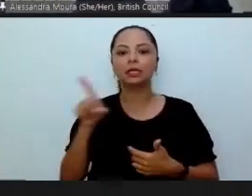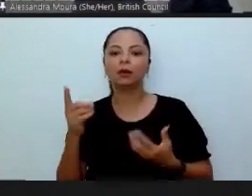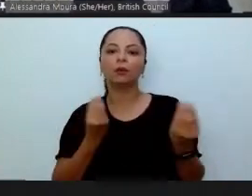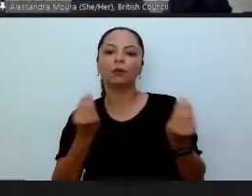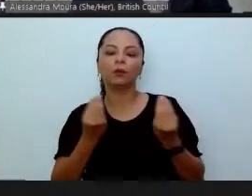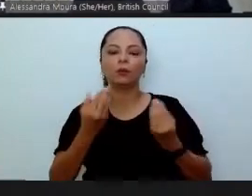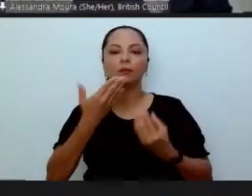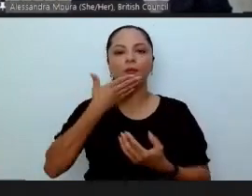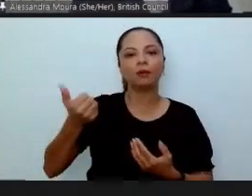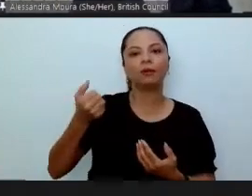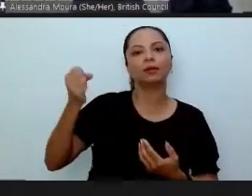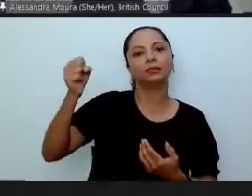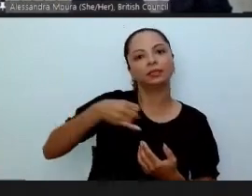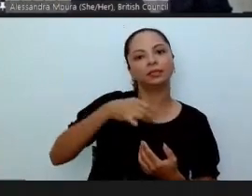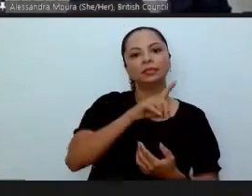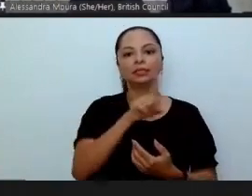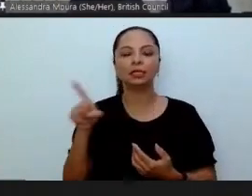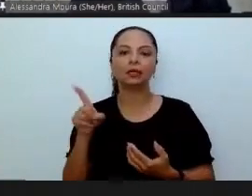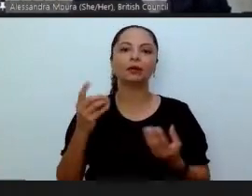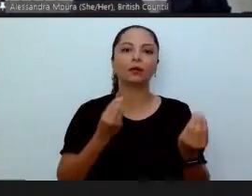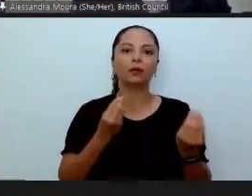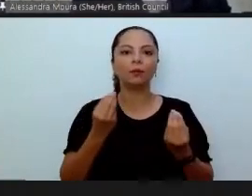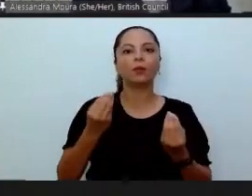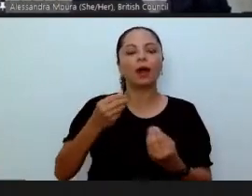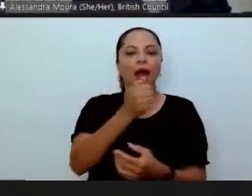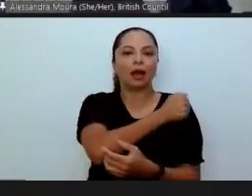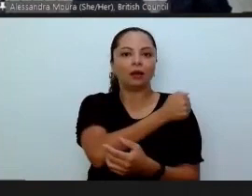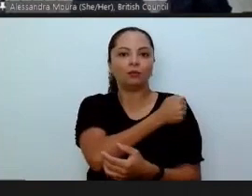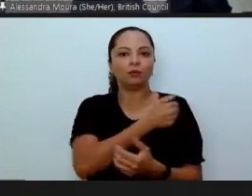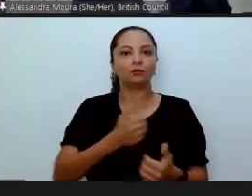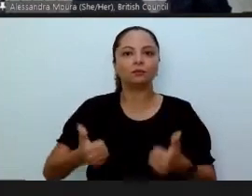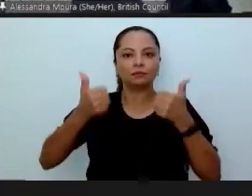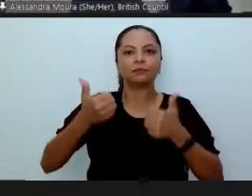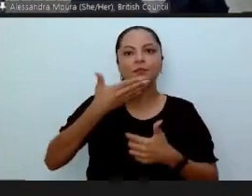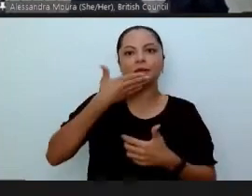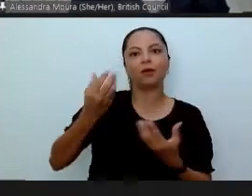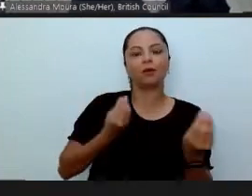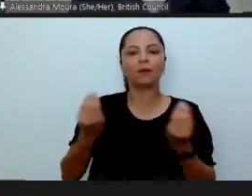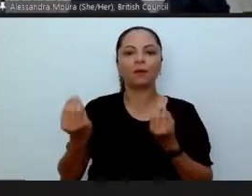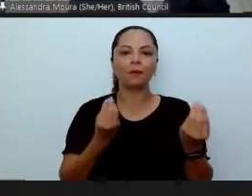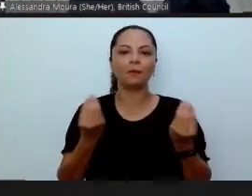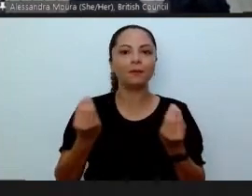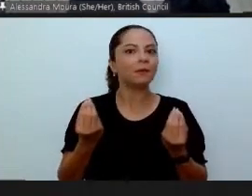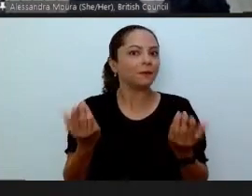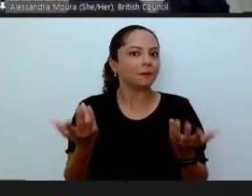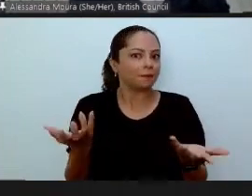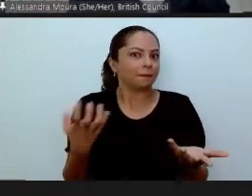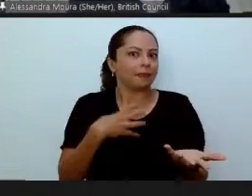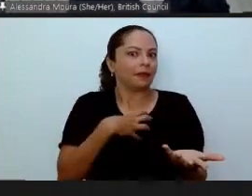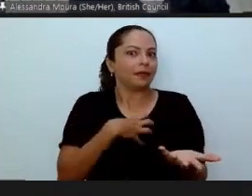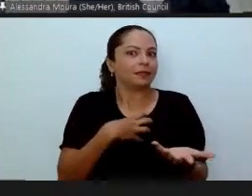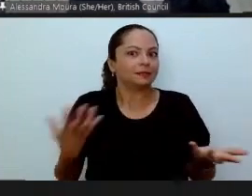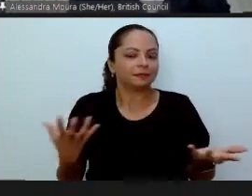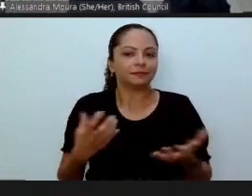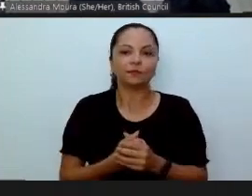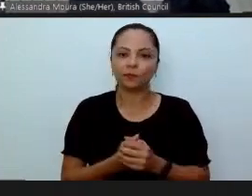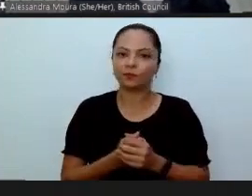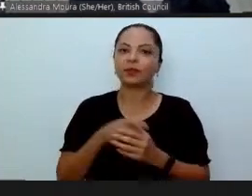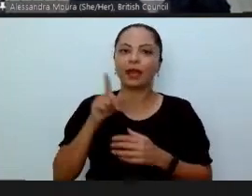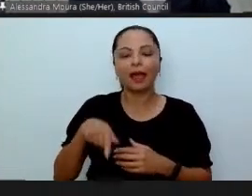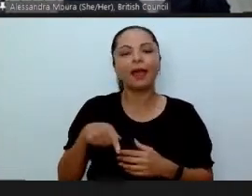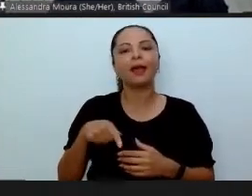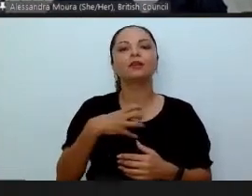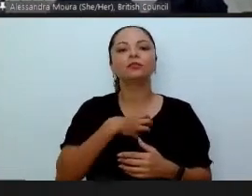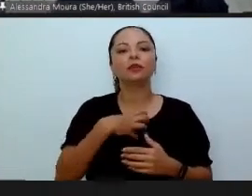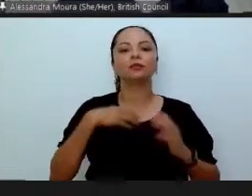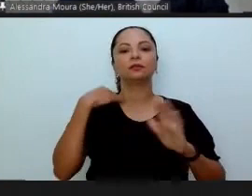reacting in a better way, etc., etc.? So that's the cycle, the process of developing professionally.